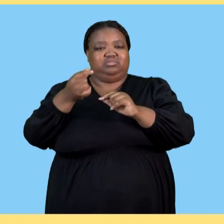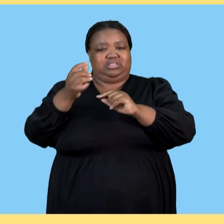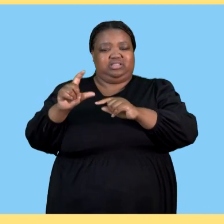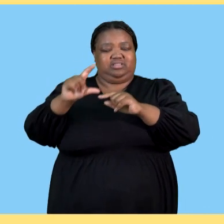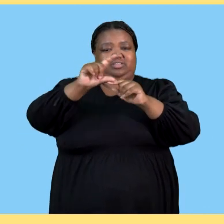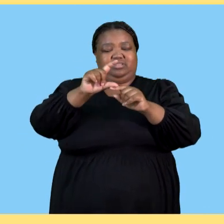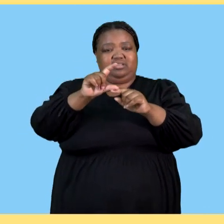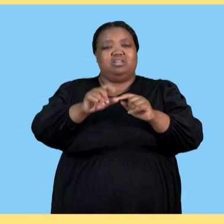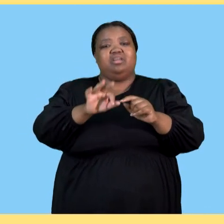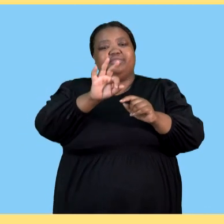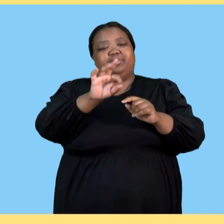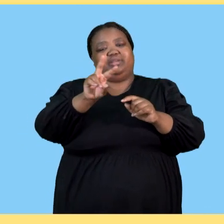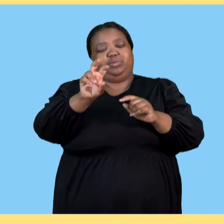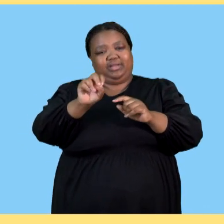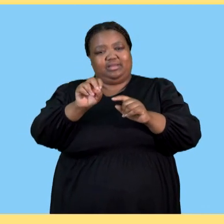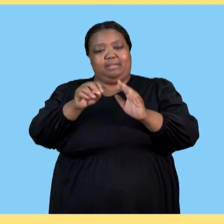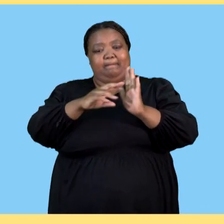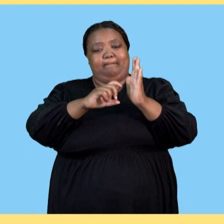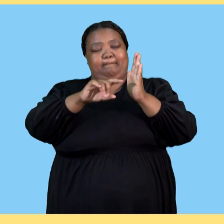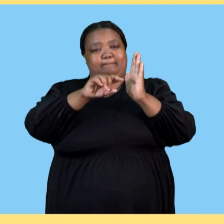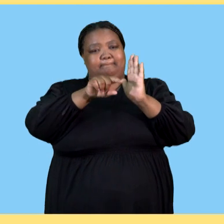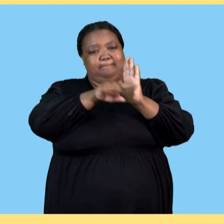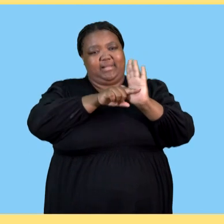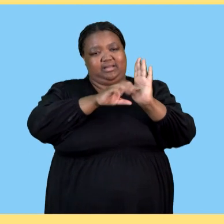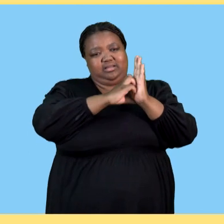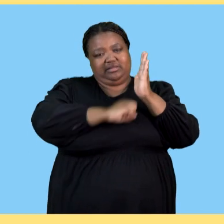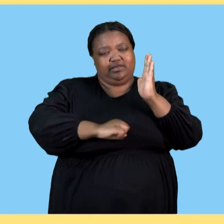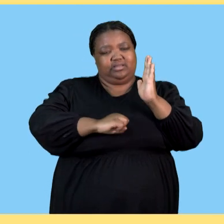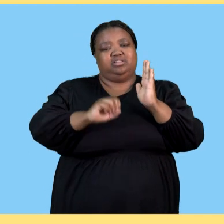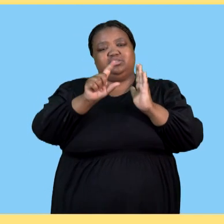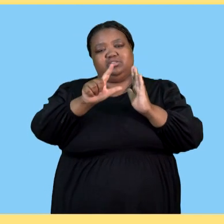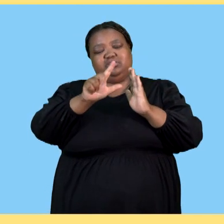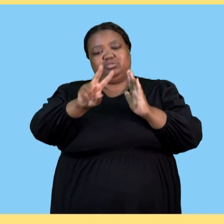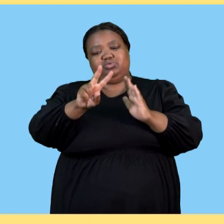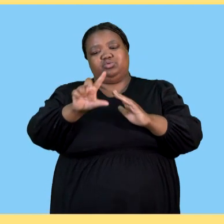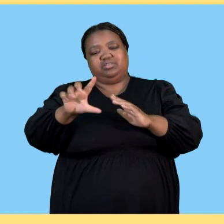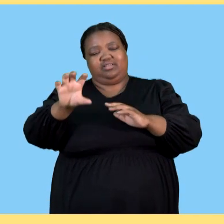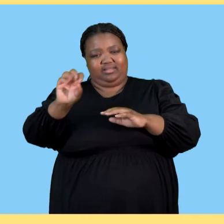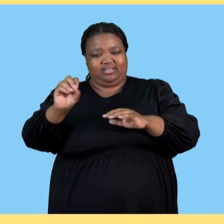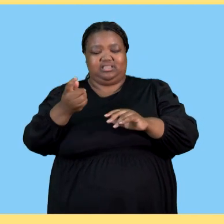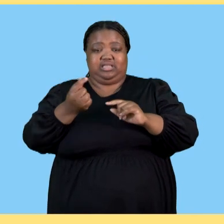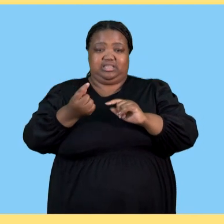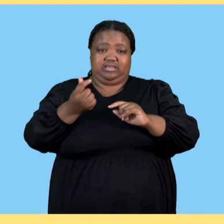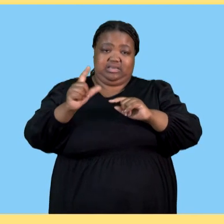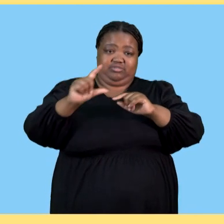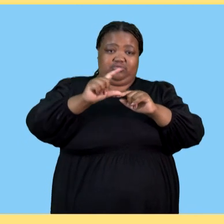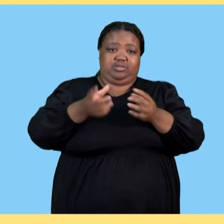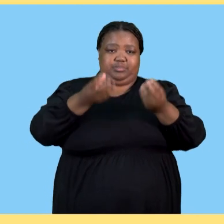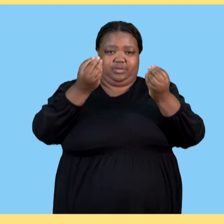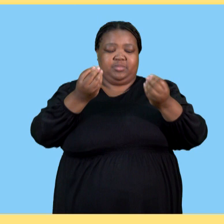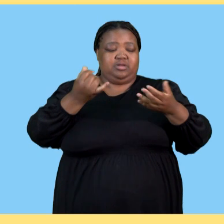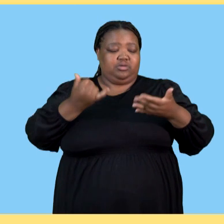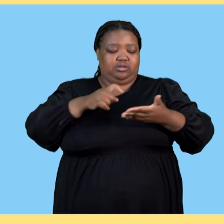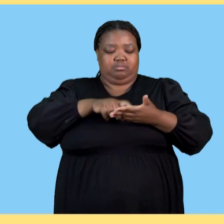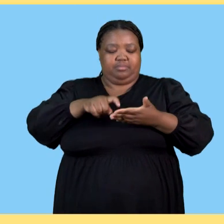words, if I say 320 minus 270 gives me the interest, which is unknown. And if I punch in my